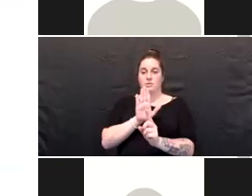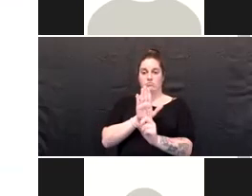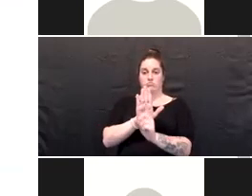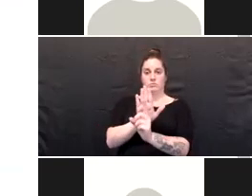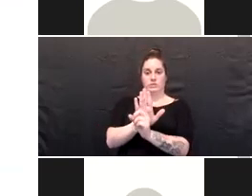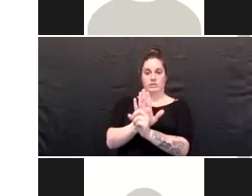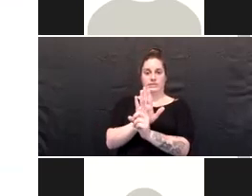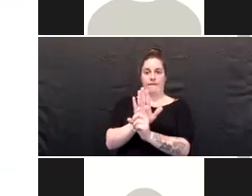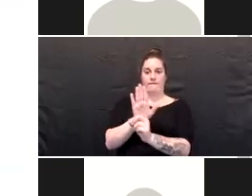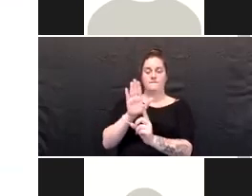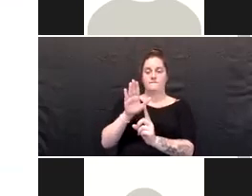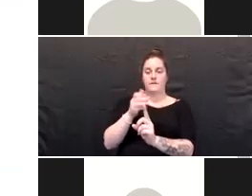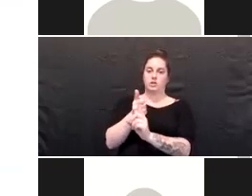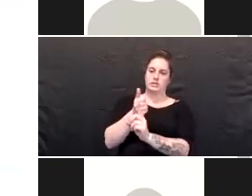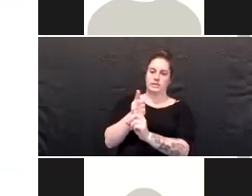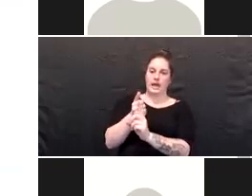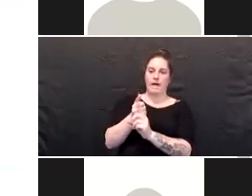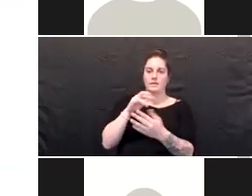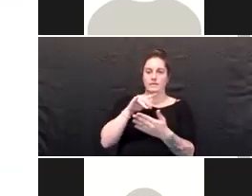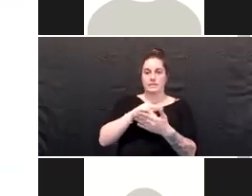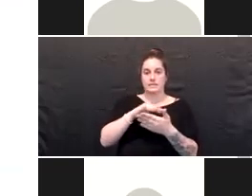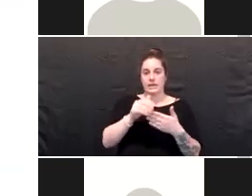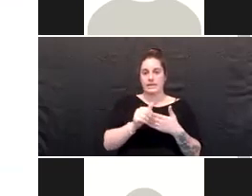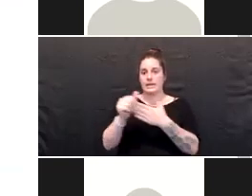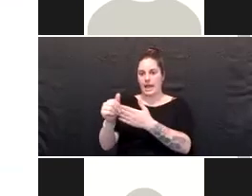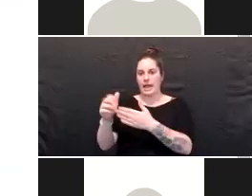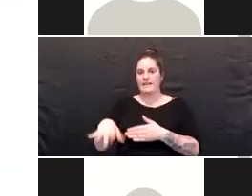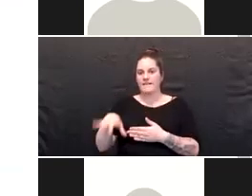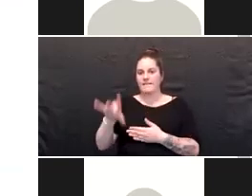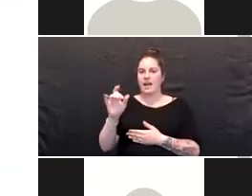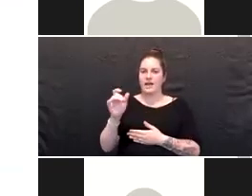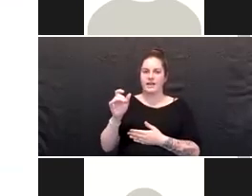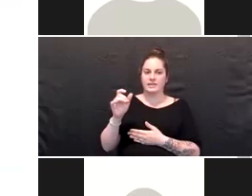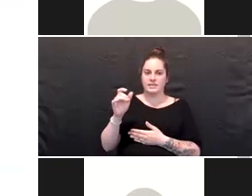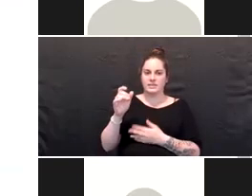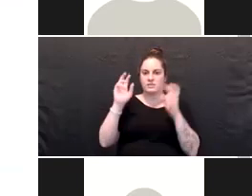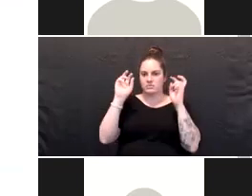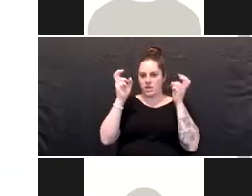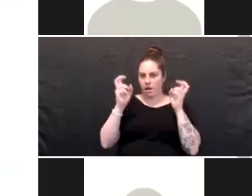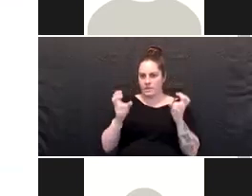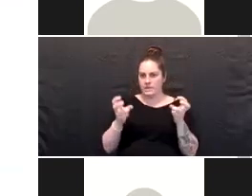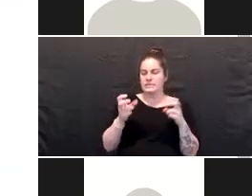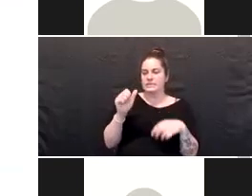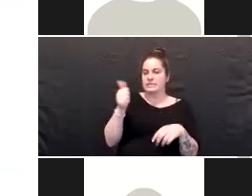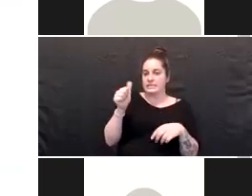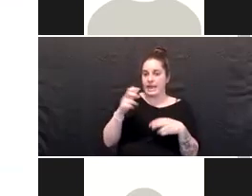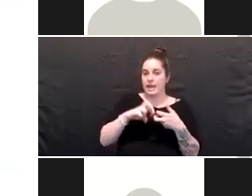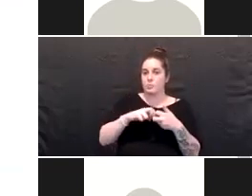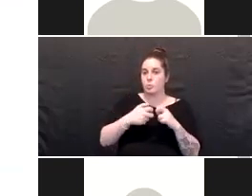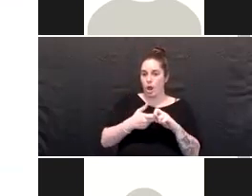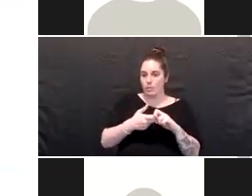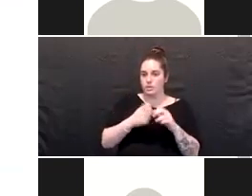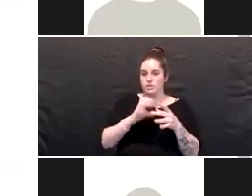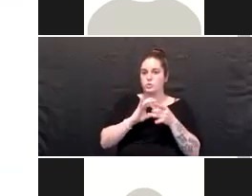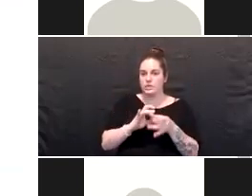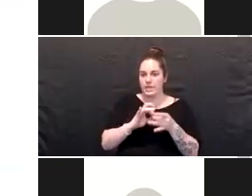10 concept facts related to these topics and solve 10 problems related to these